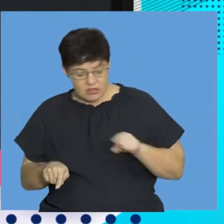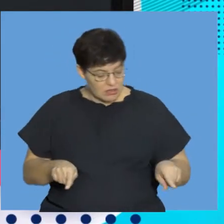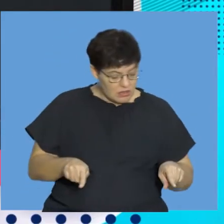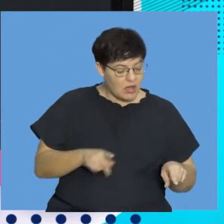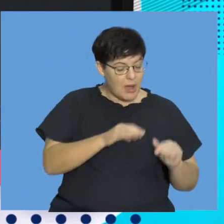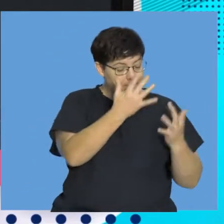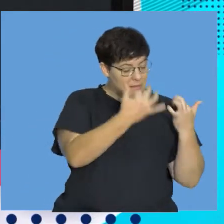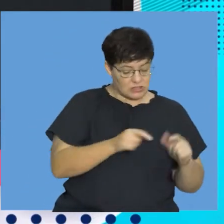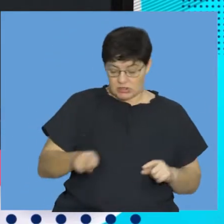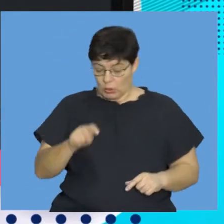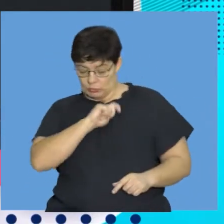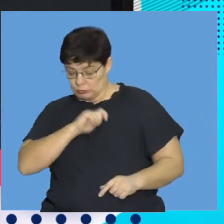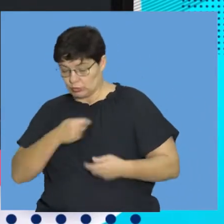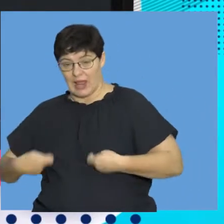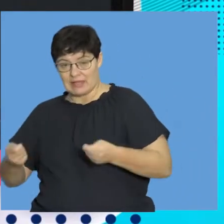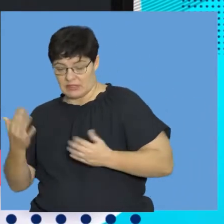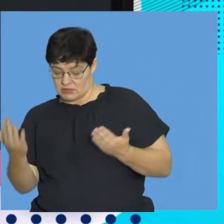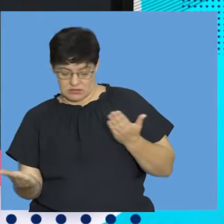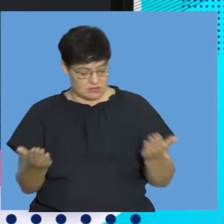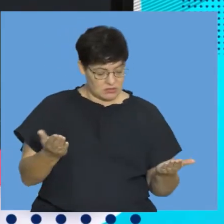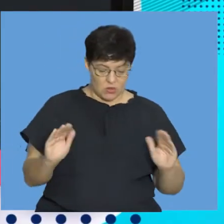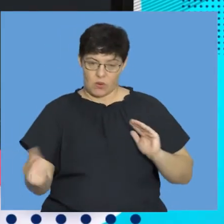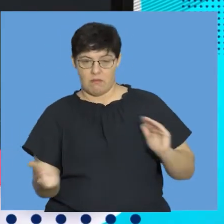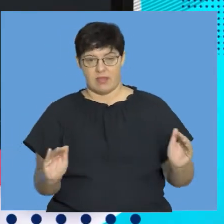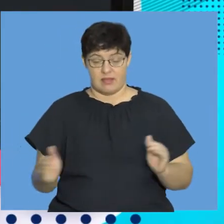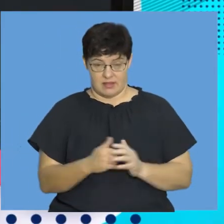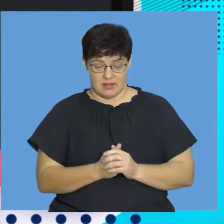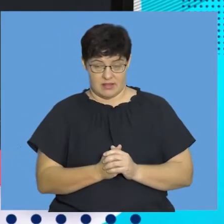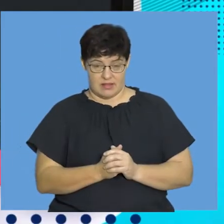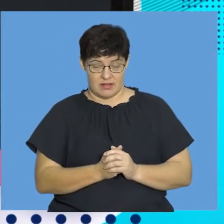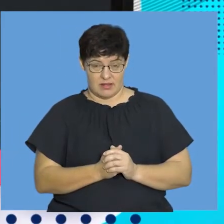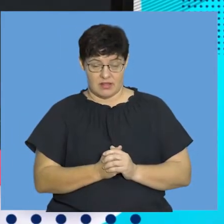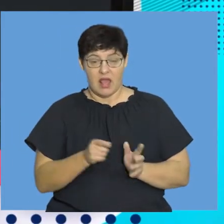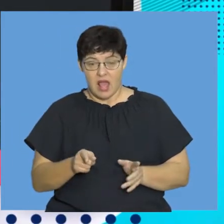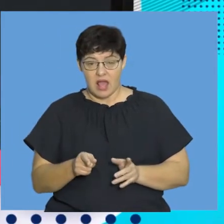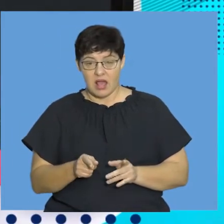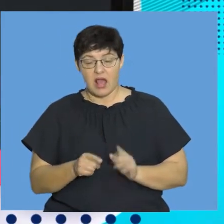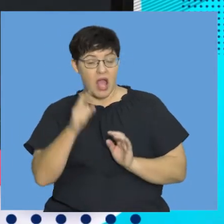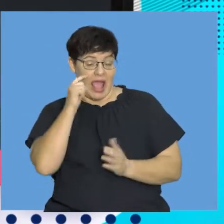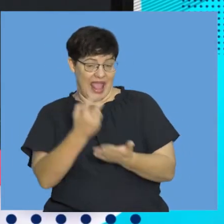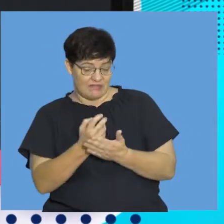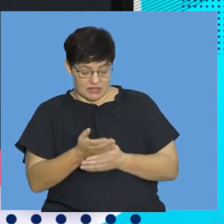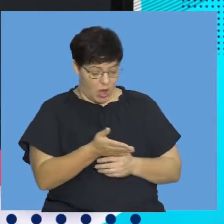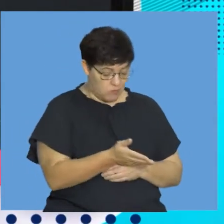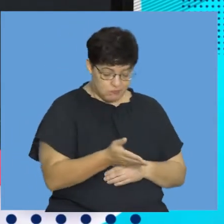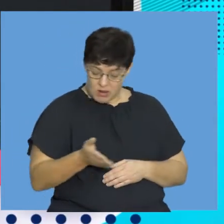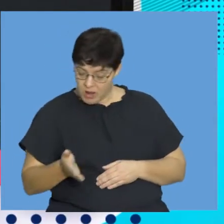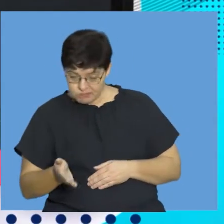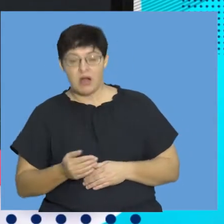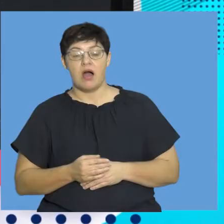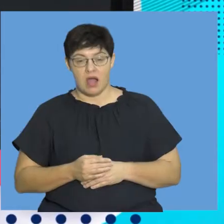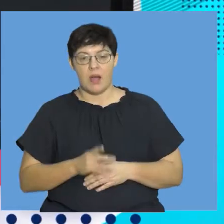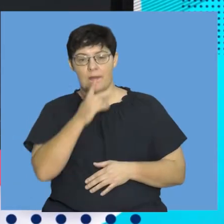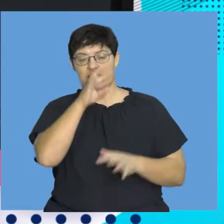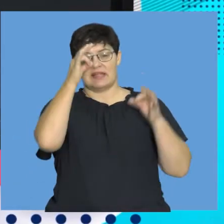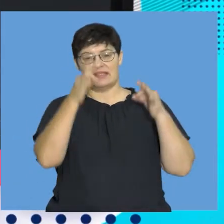compare your budgeted figures with your actual figures. And then based on the evidence in front of you, you now